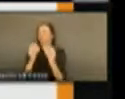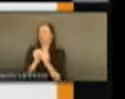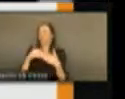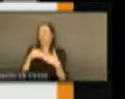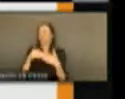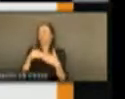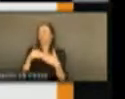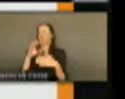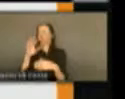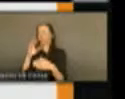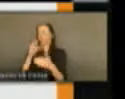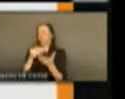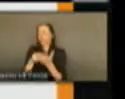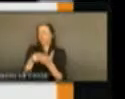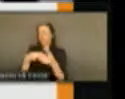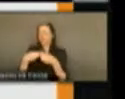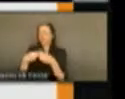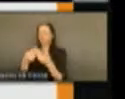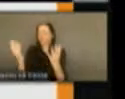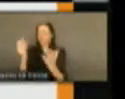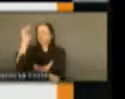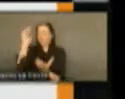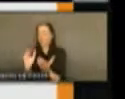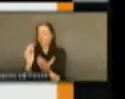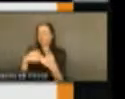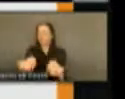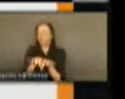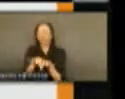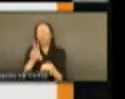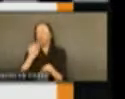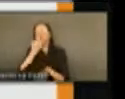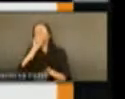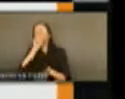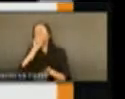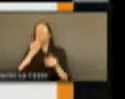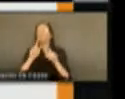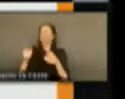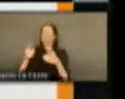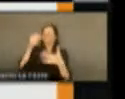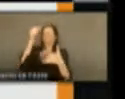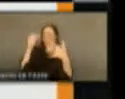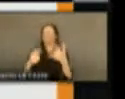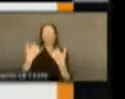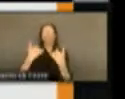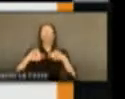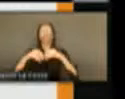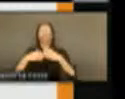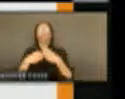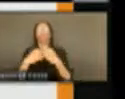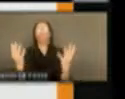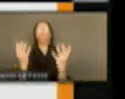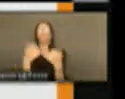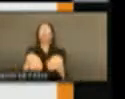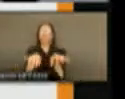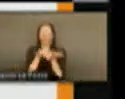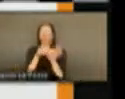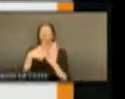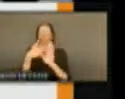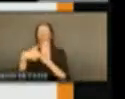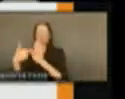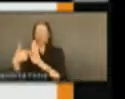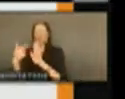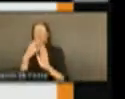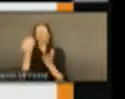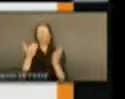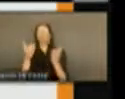support roles to county departments and/or vital community organizations. The county's capital budget for fiscal